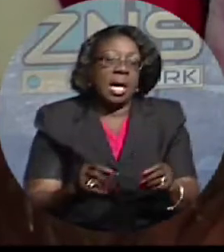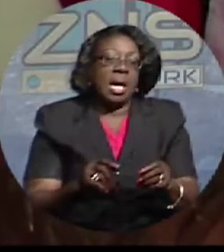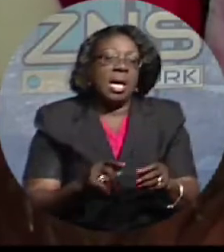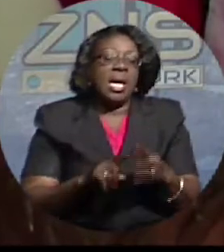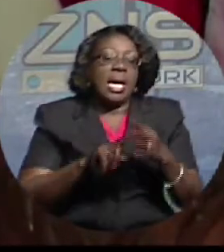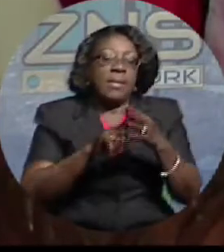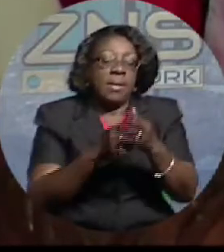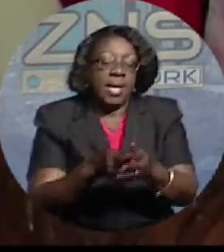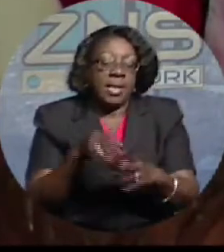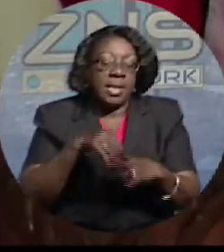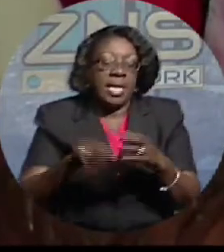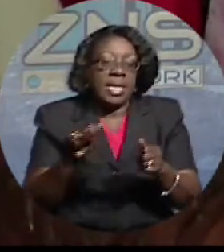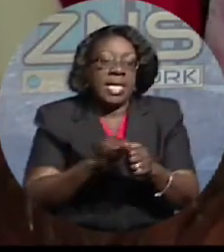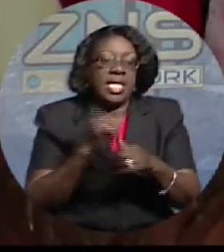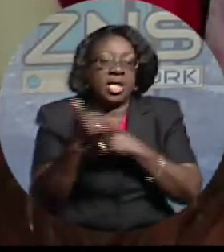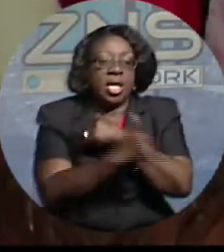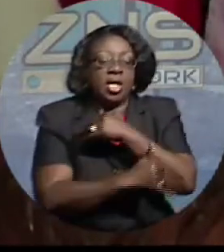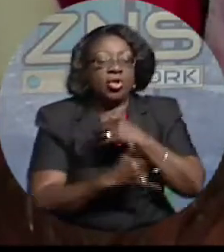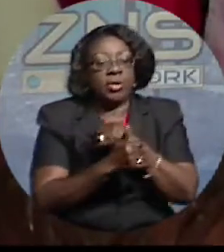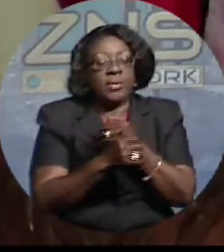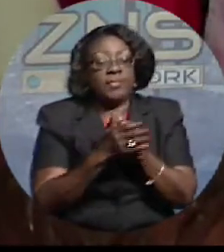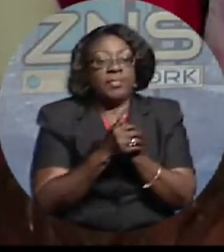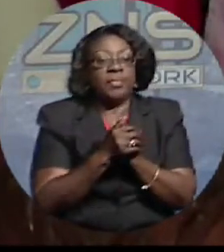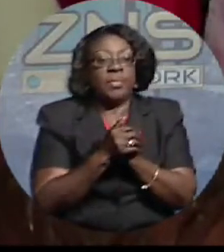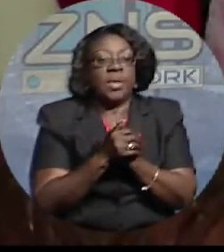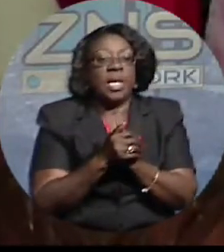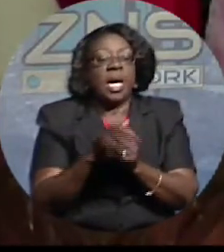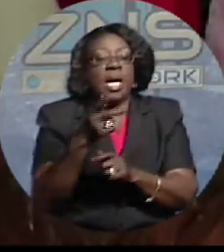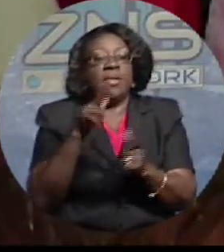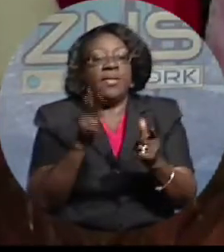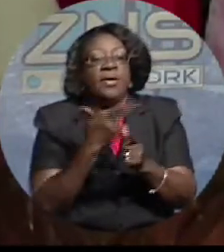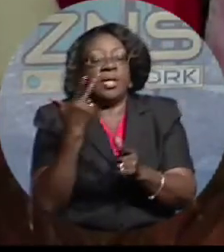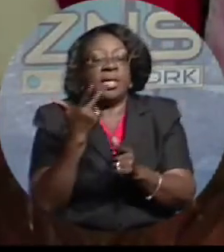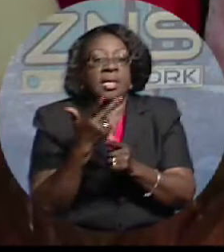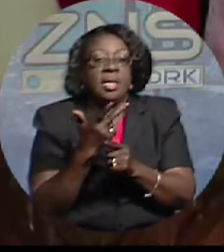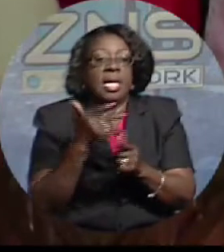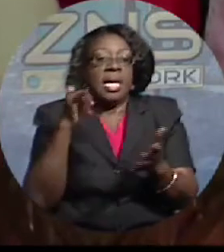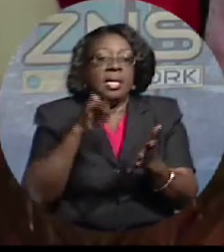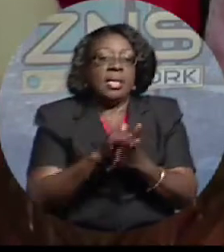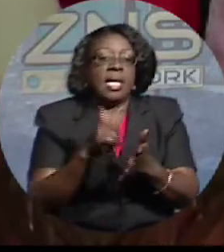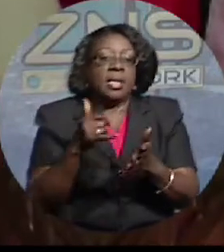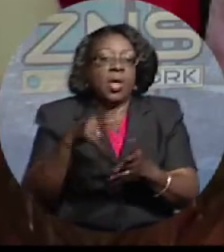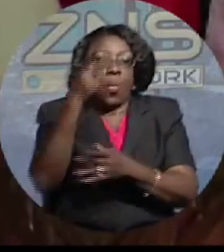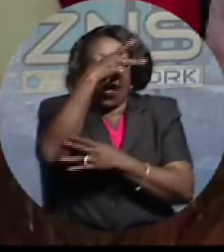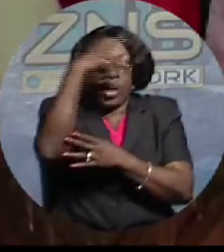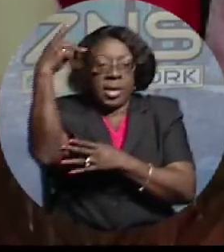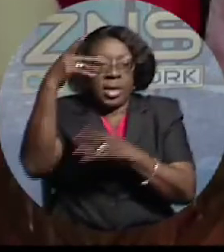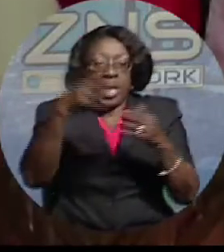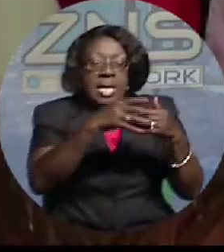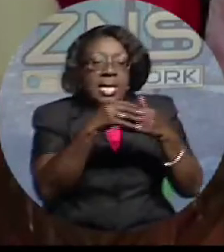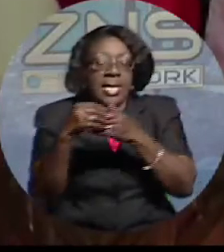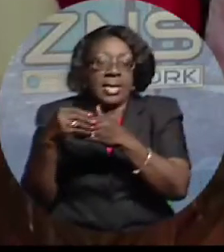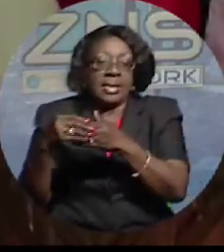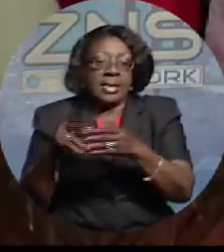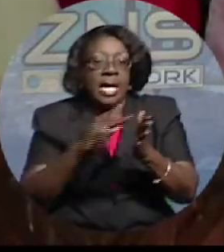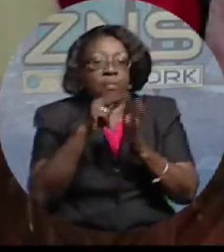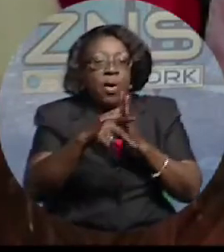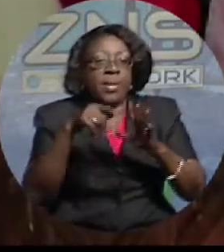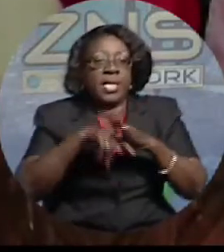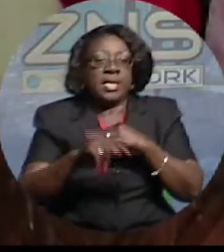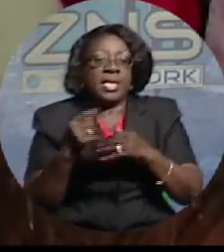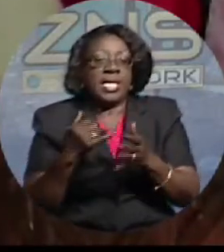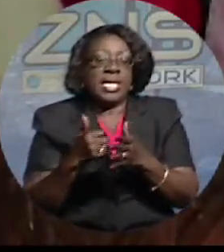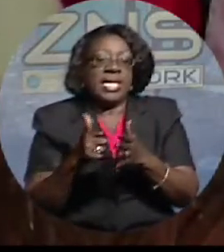each nation state of the community. And thirdly, that the political leaders and populations in